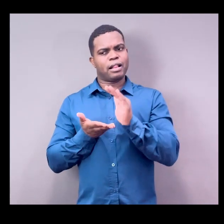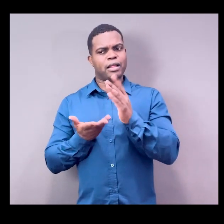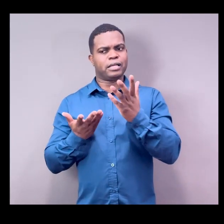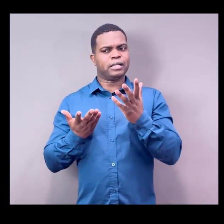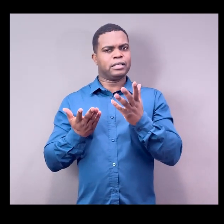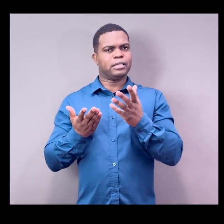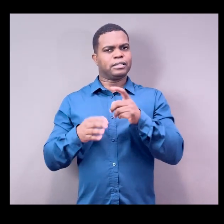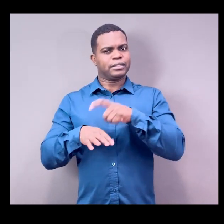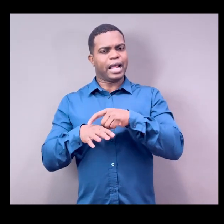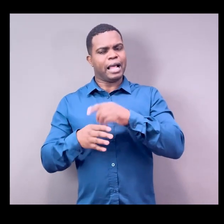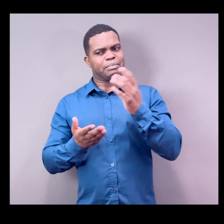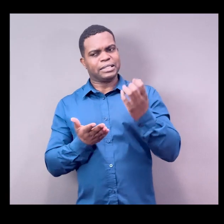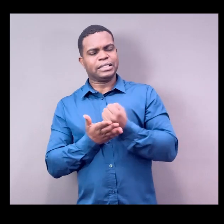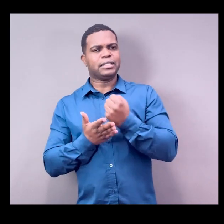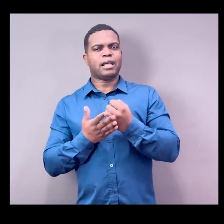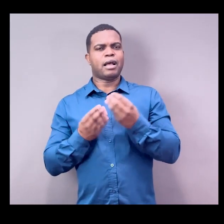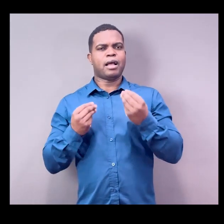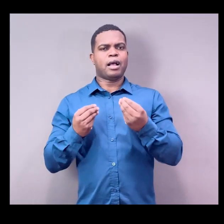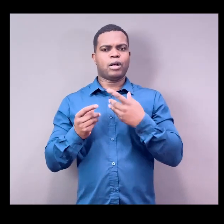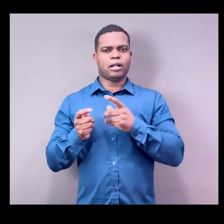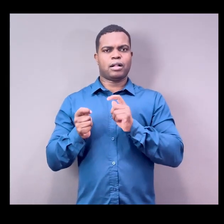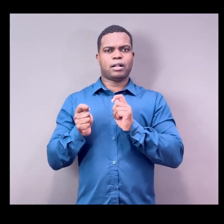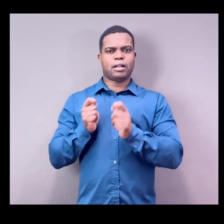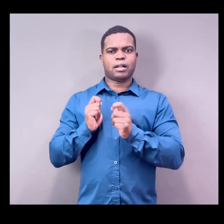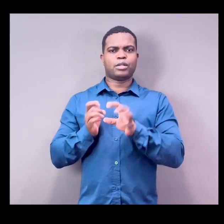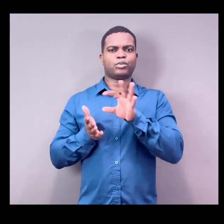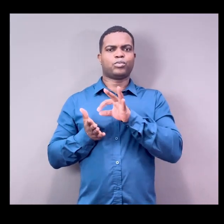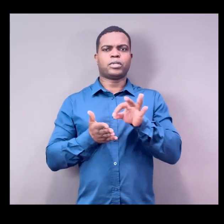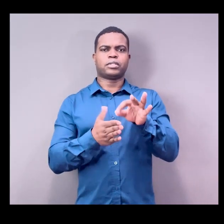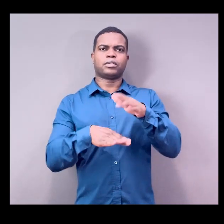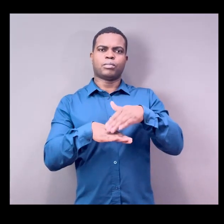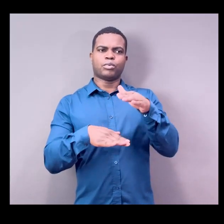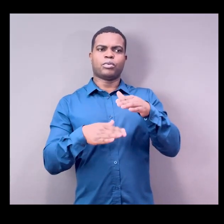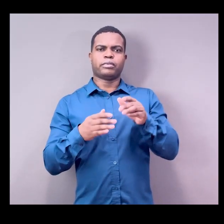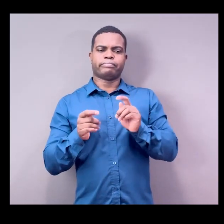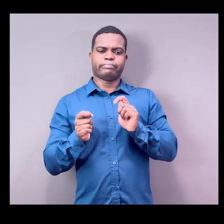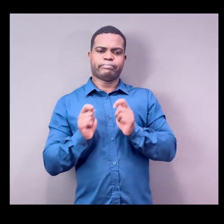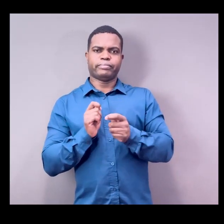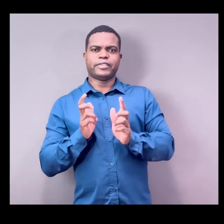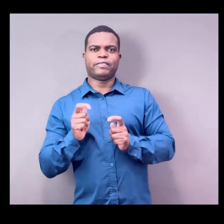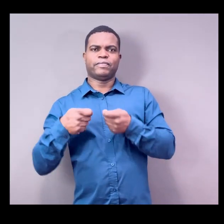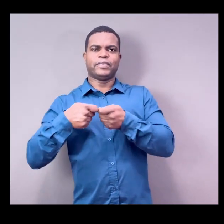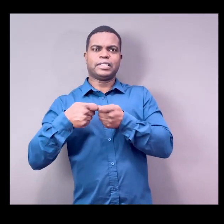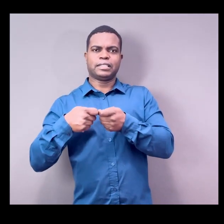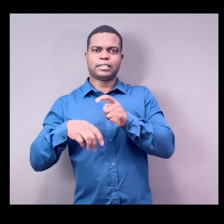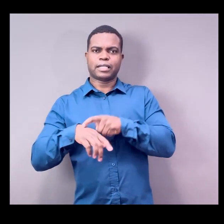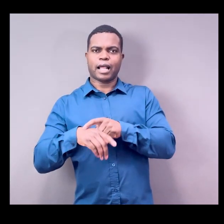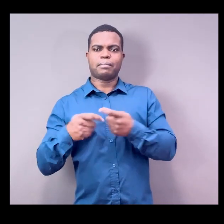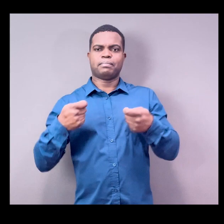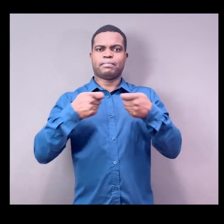your initiative, your project, or your community engagement